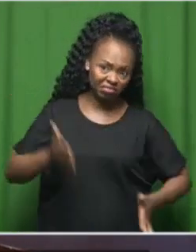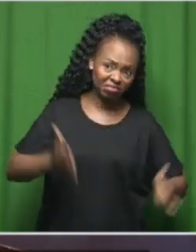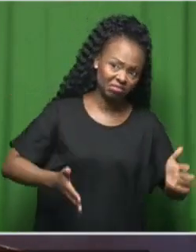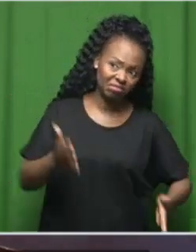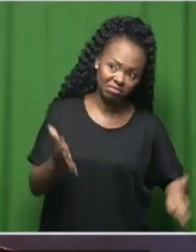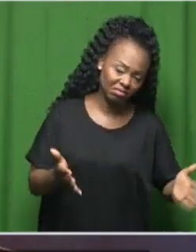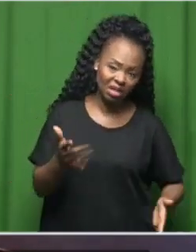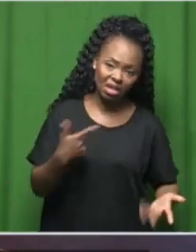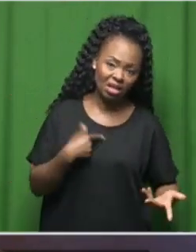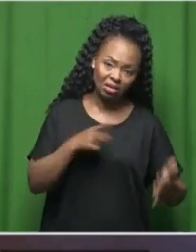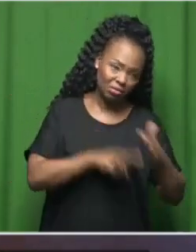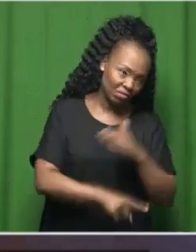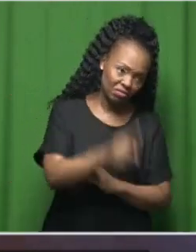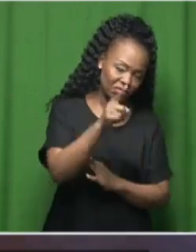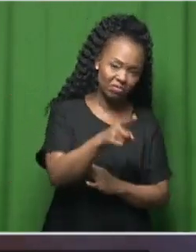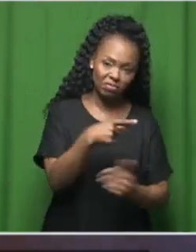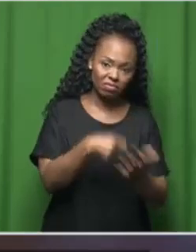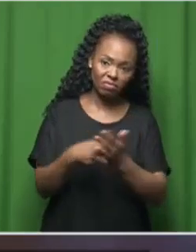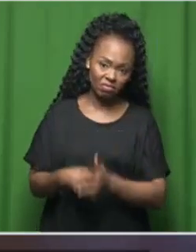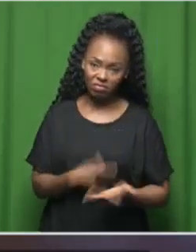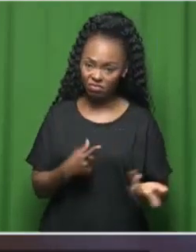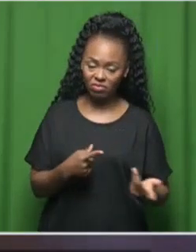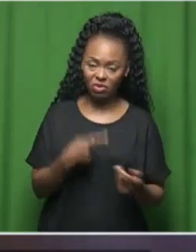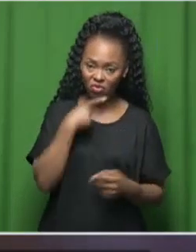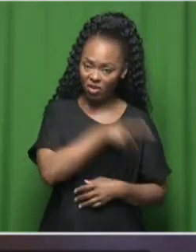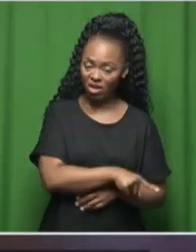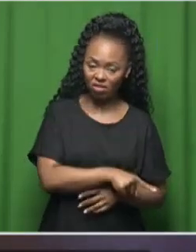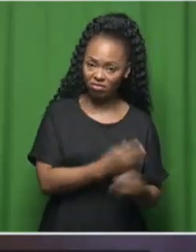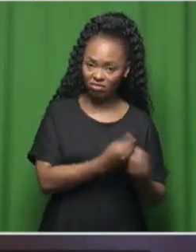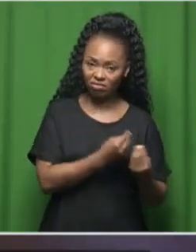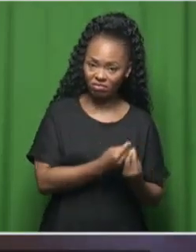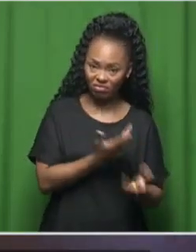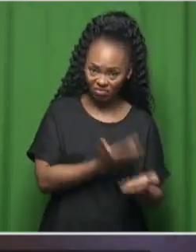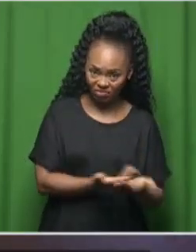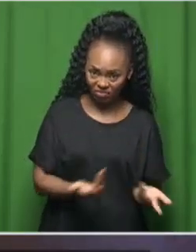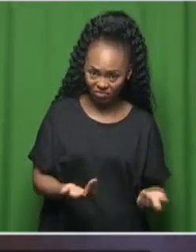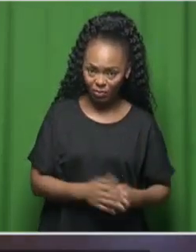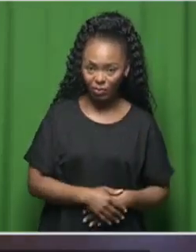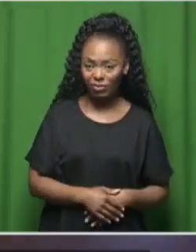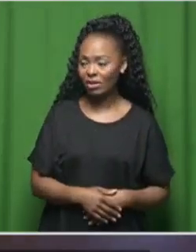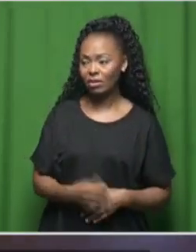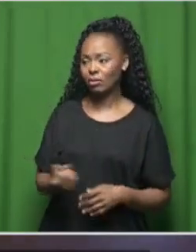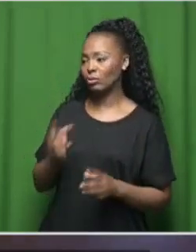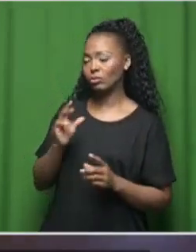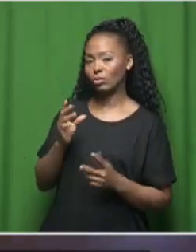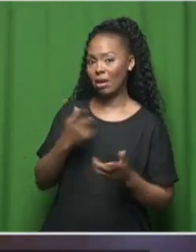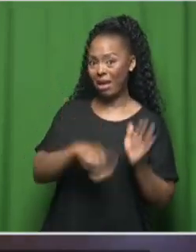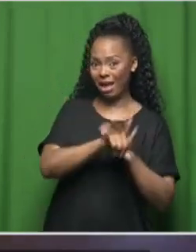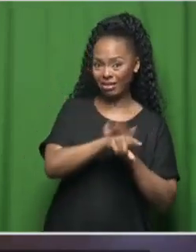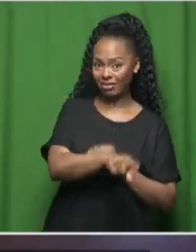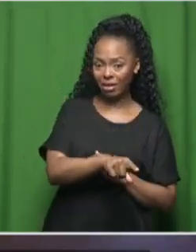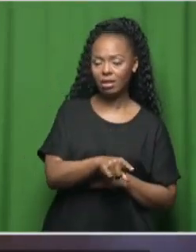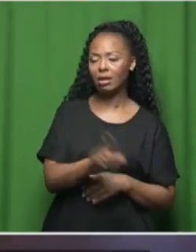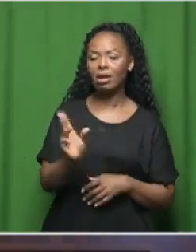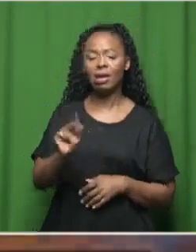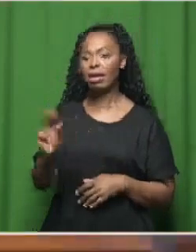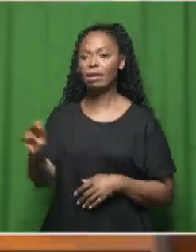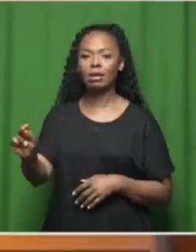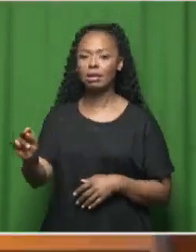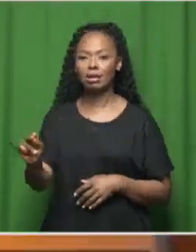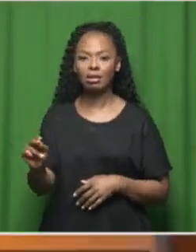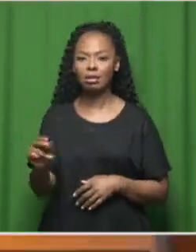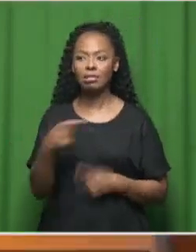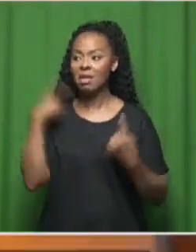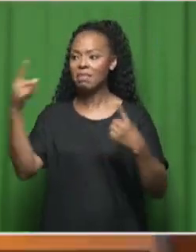confiscate some of the counterfeited goods? No, you can't do it yourself. Even us, we can't go do